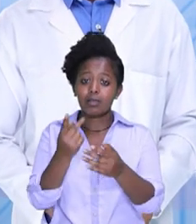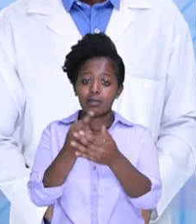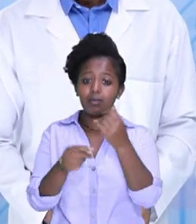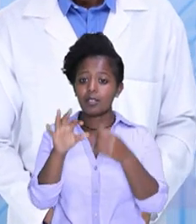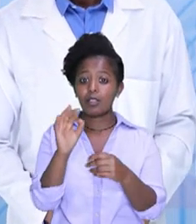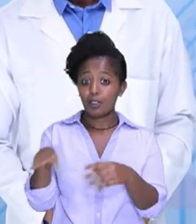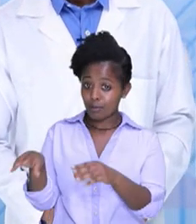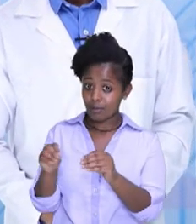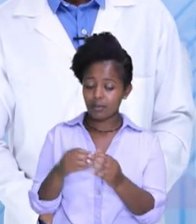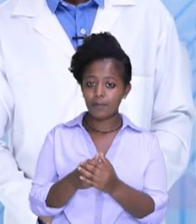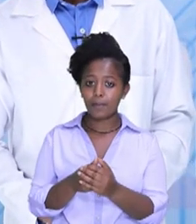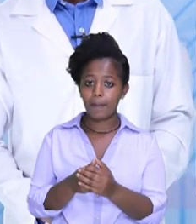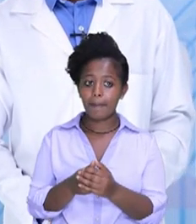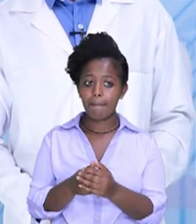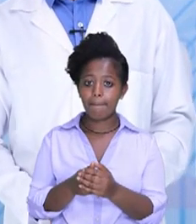Students,